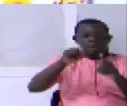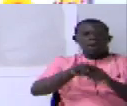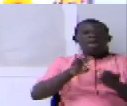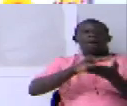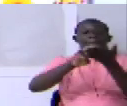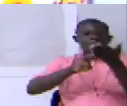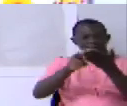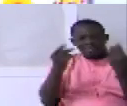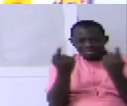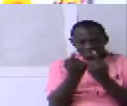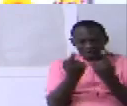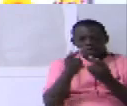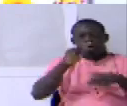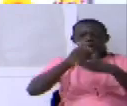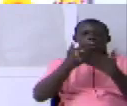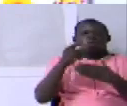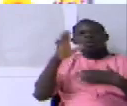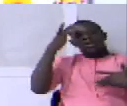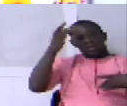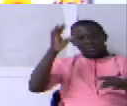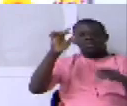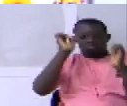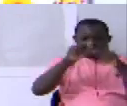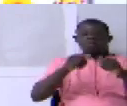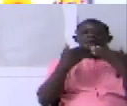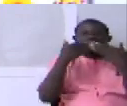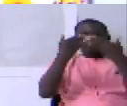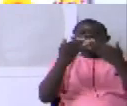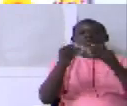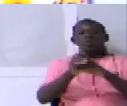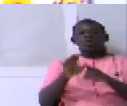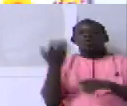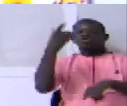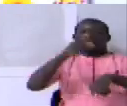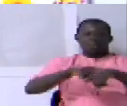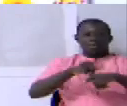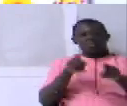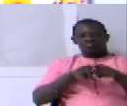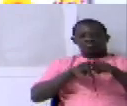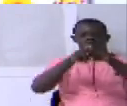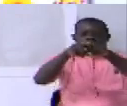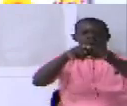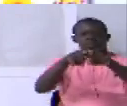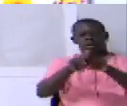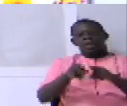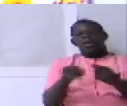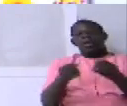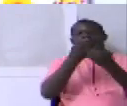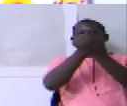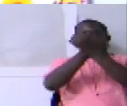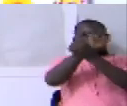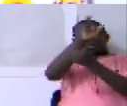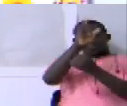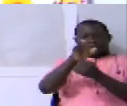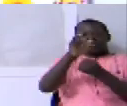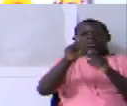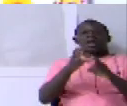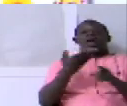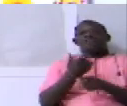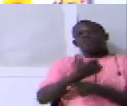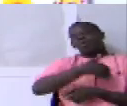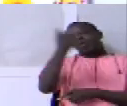escort prisoners to the hospital when they will inform you that he is suffering from beriberi. There is a name that they will in fact say it's not